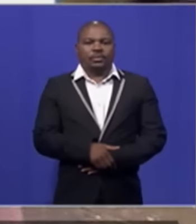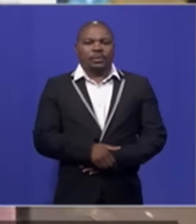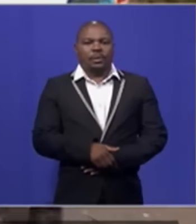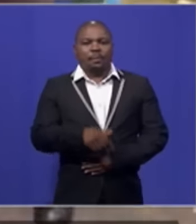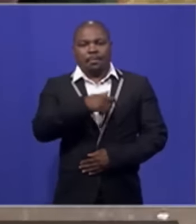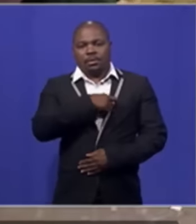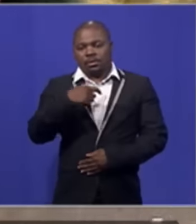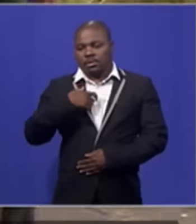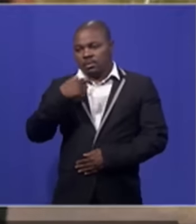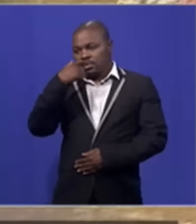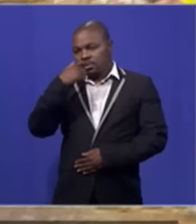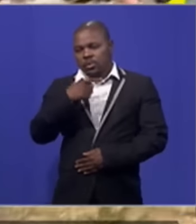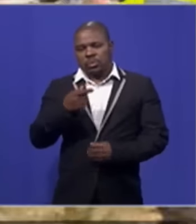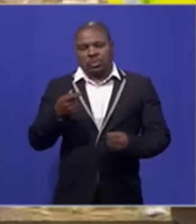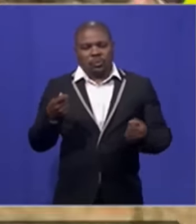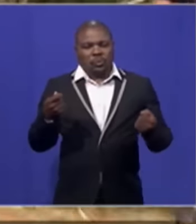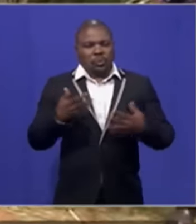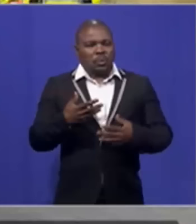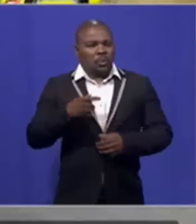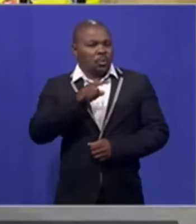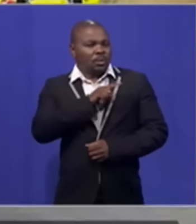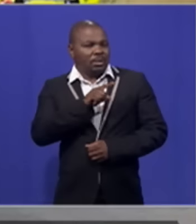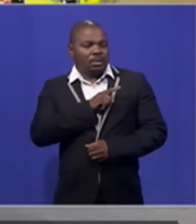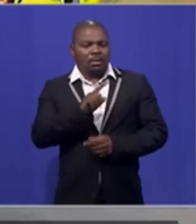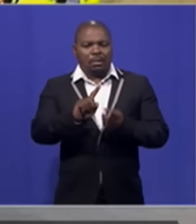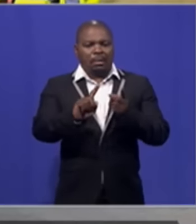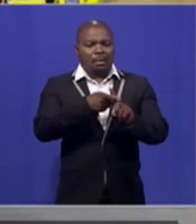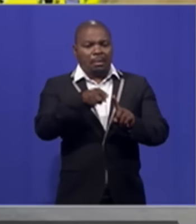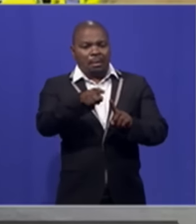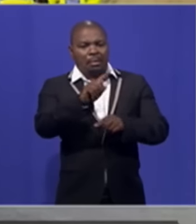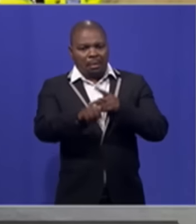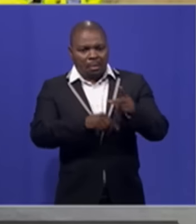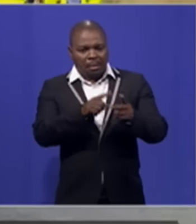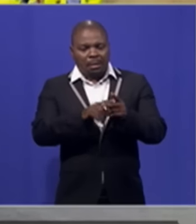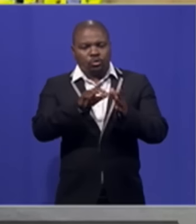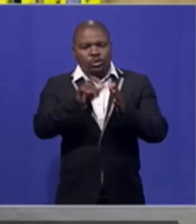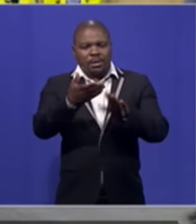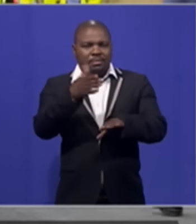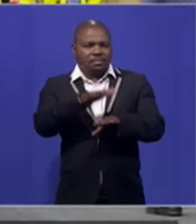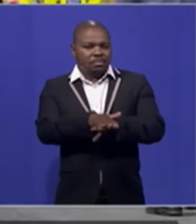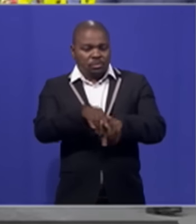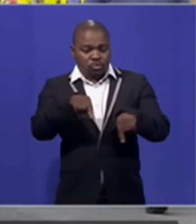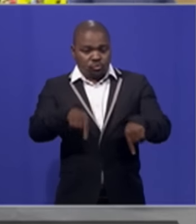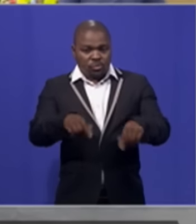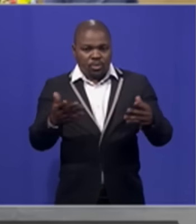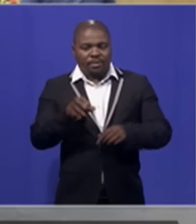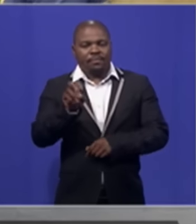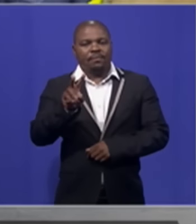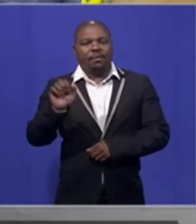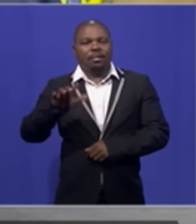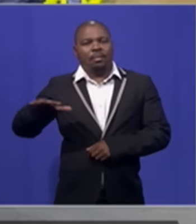Mopresidente Ramaphosa o re o thefulehile maikutlo ha bohloko ke kotsi e nkileng bophelo ba barutwana Vanderbijl Park o seng kajeno.